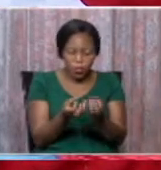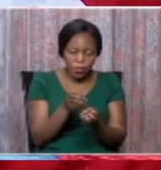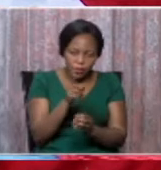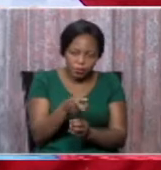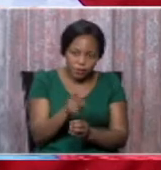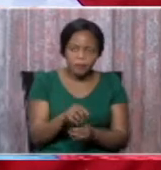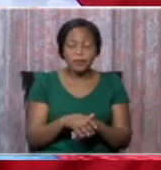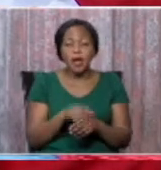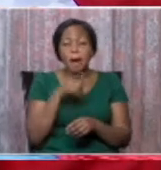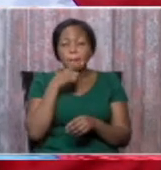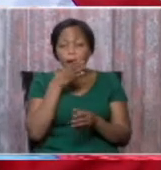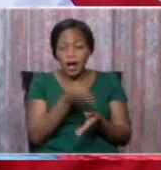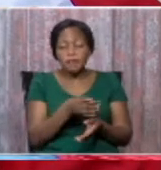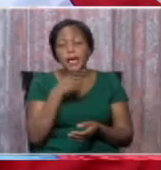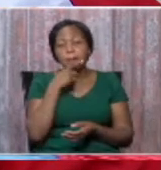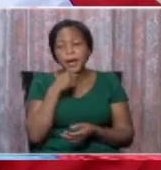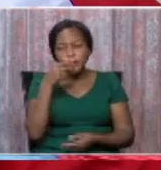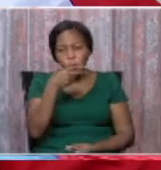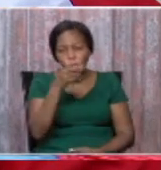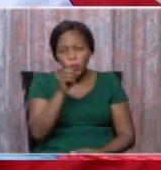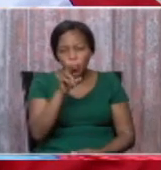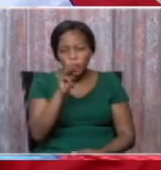the hypothalamus.